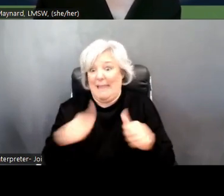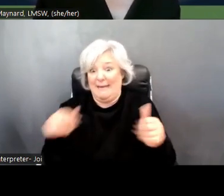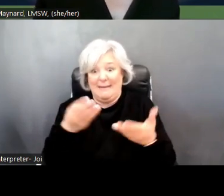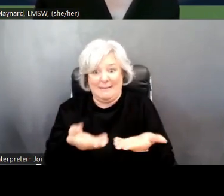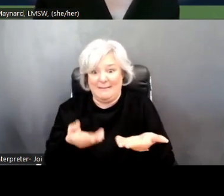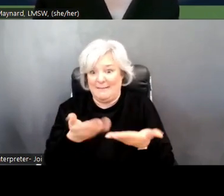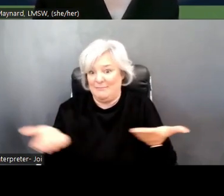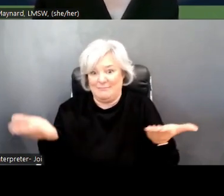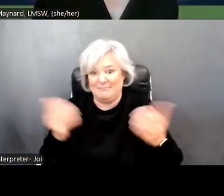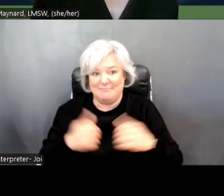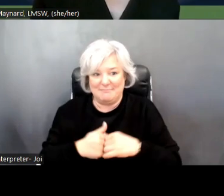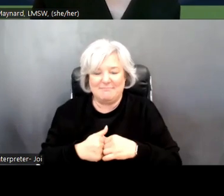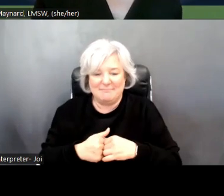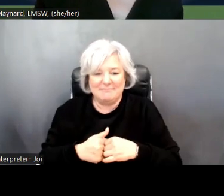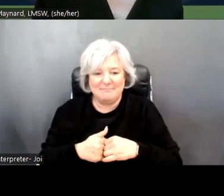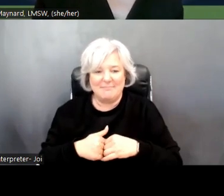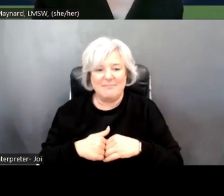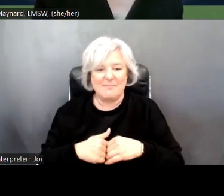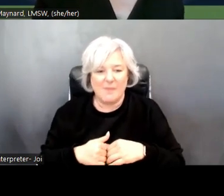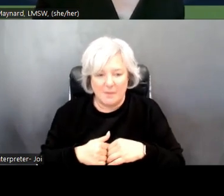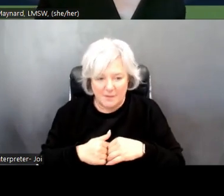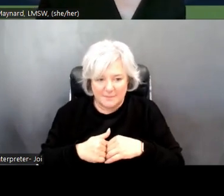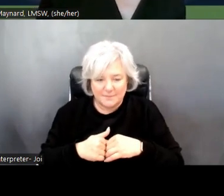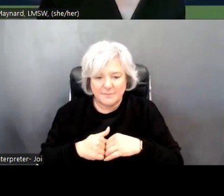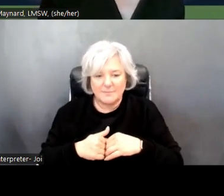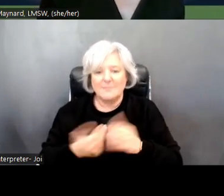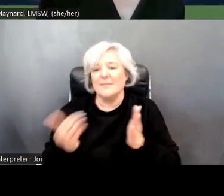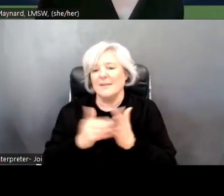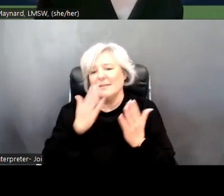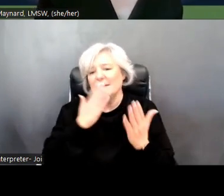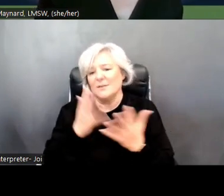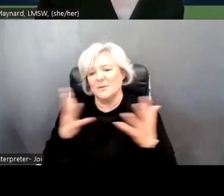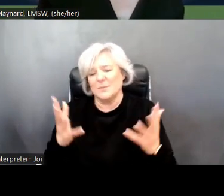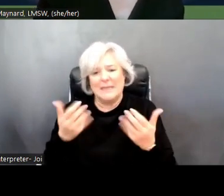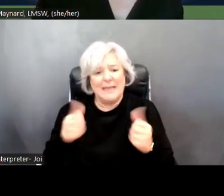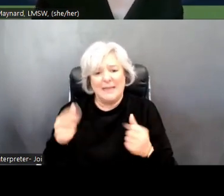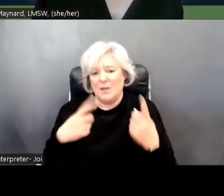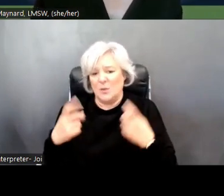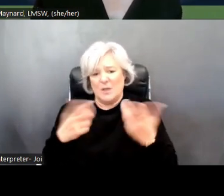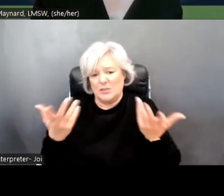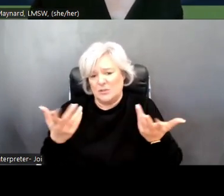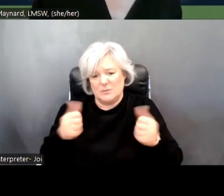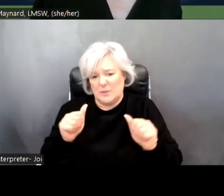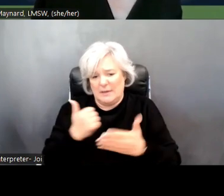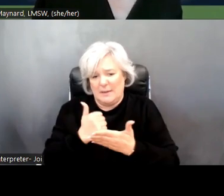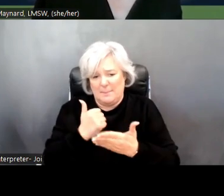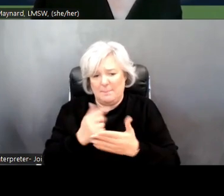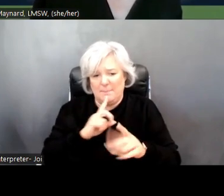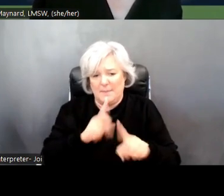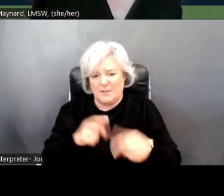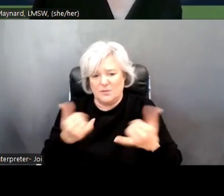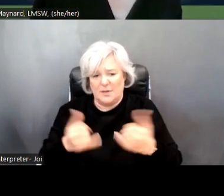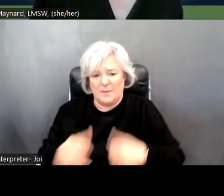embedded in the training itself. We want to again say thank you very much. And if there are any questions, we're happy to answer those questions